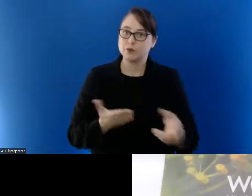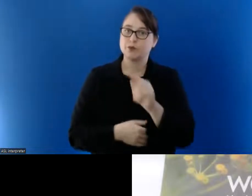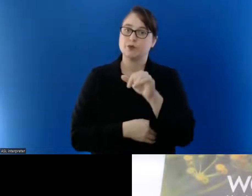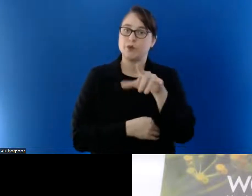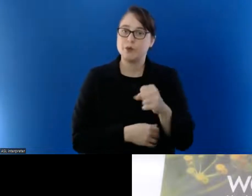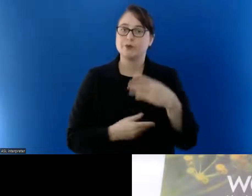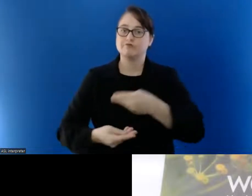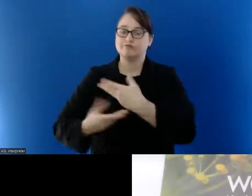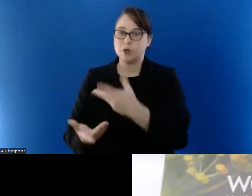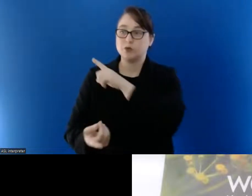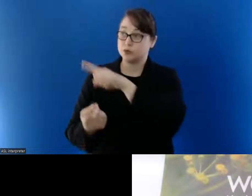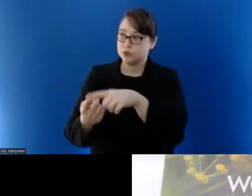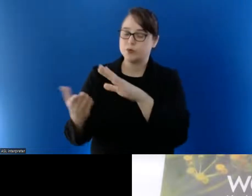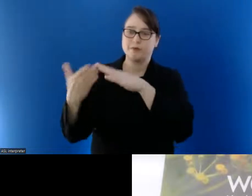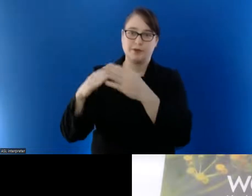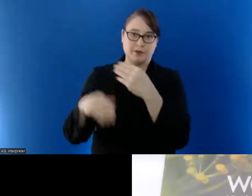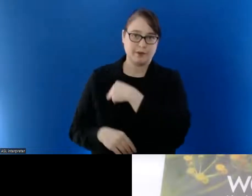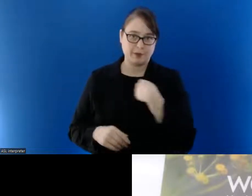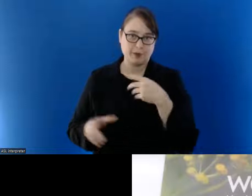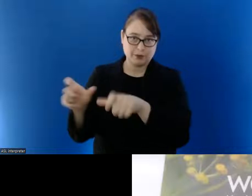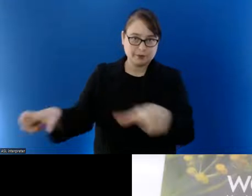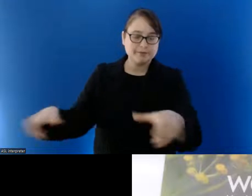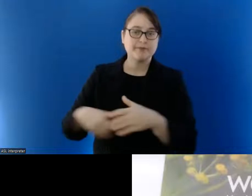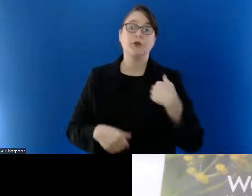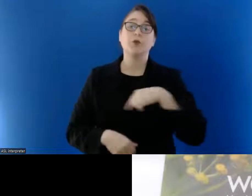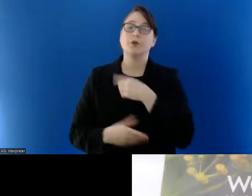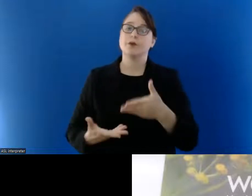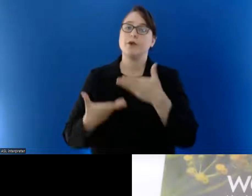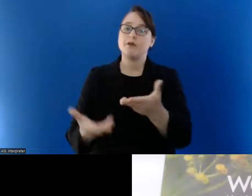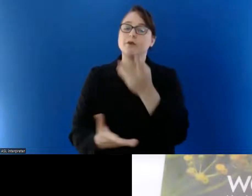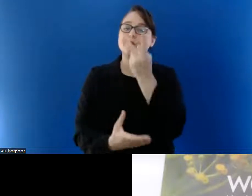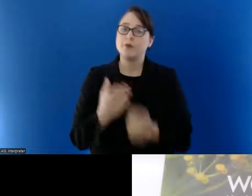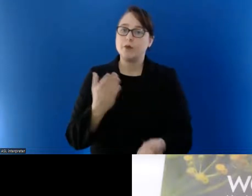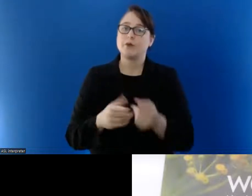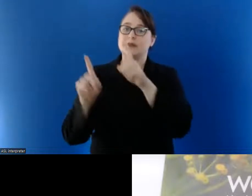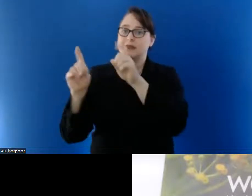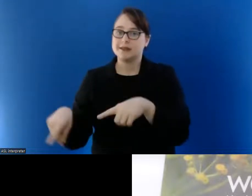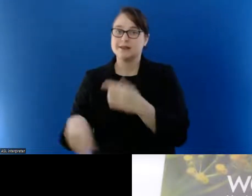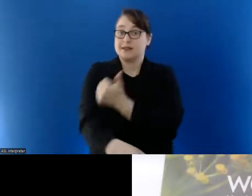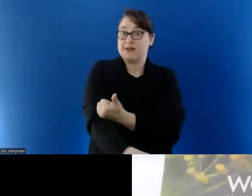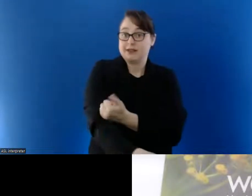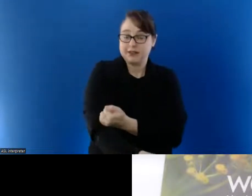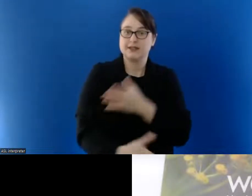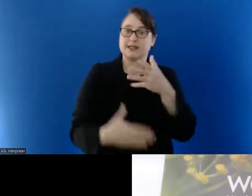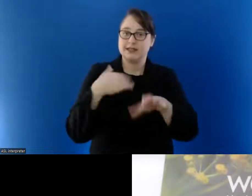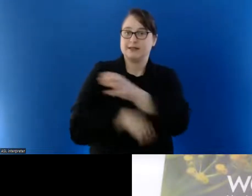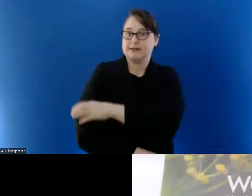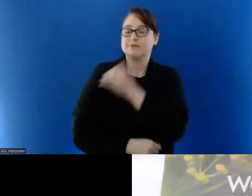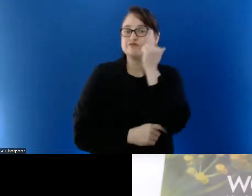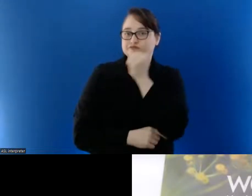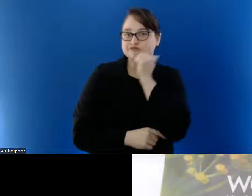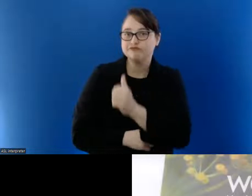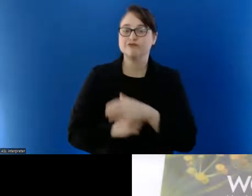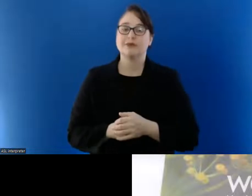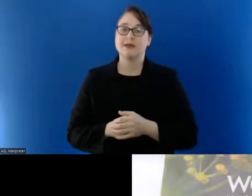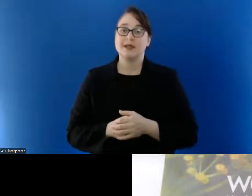community members. And we started offering both testing and vaccination in our clinic every day, either to individuals that our team outreach to